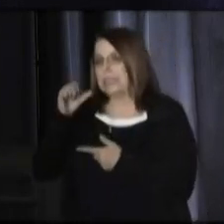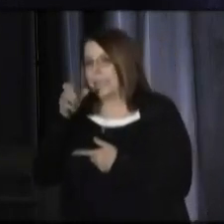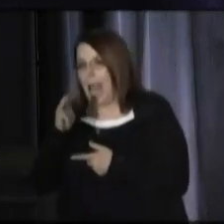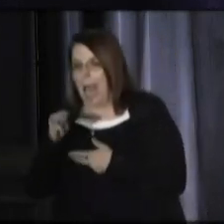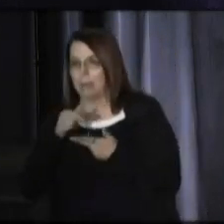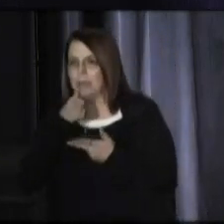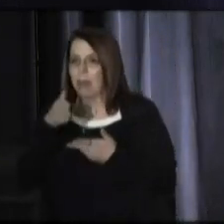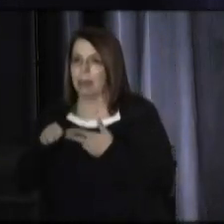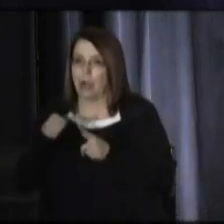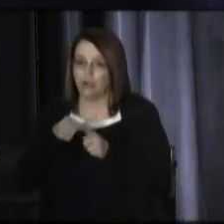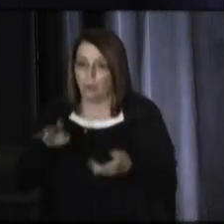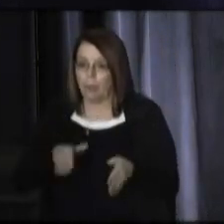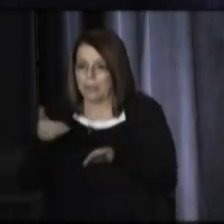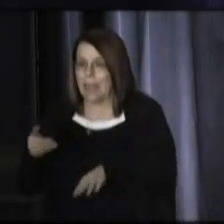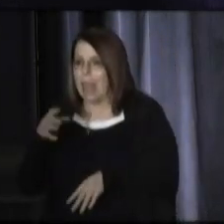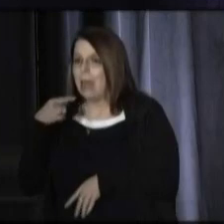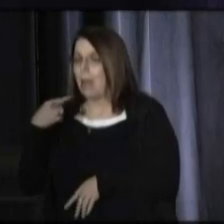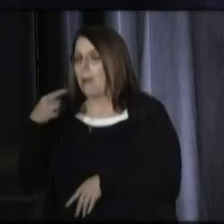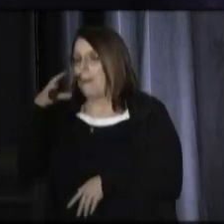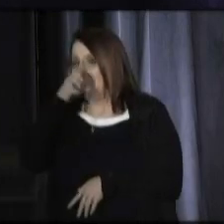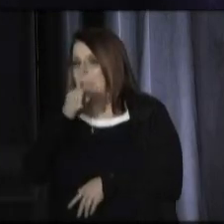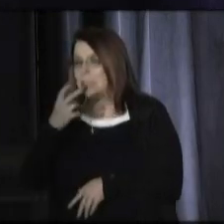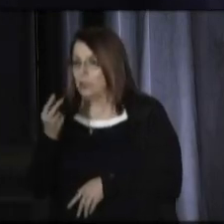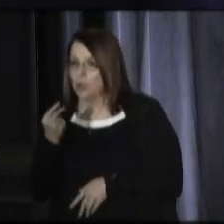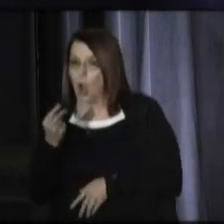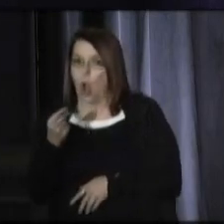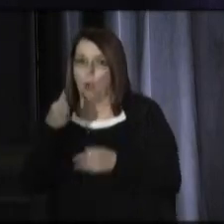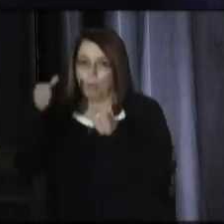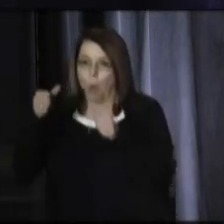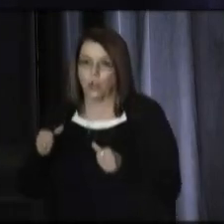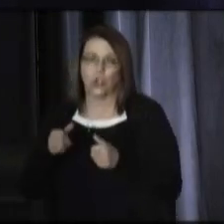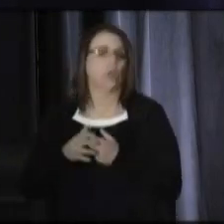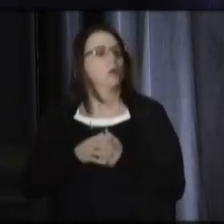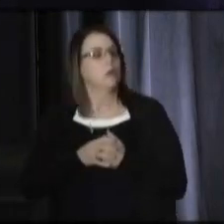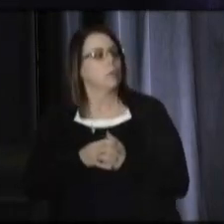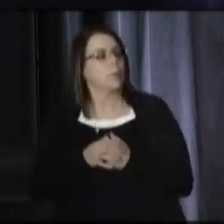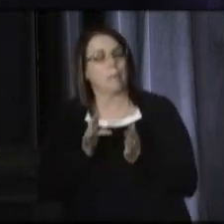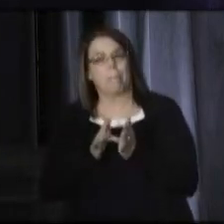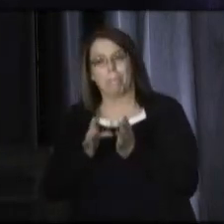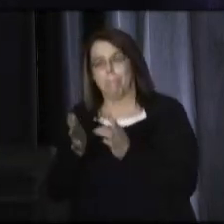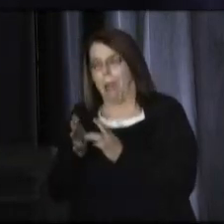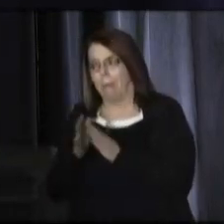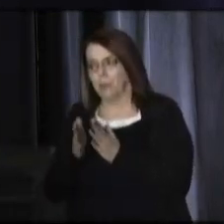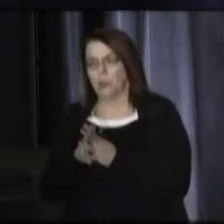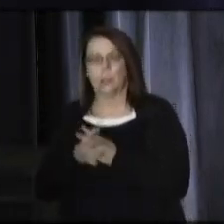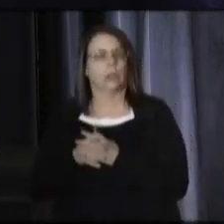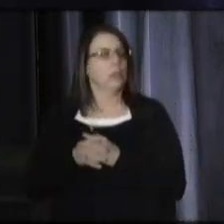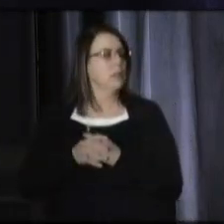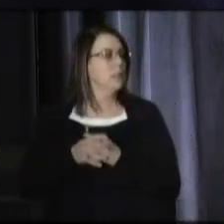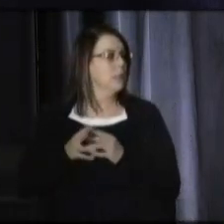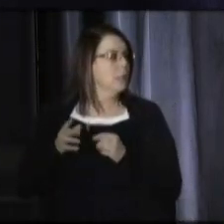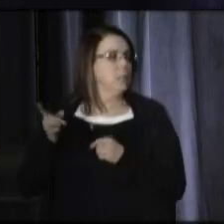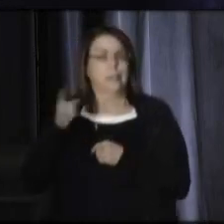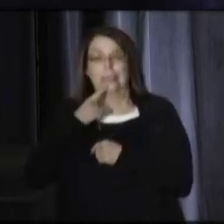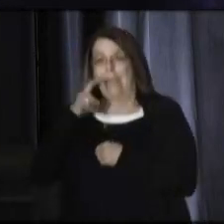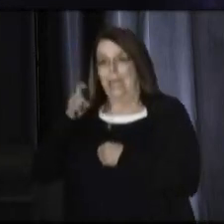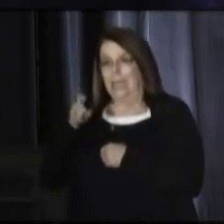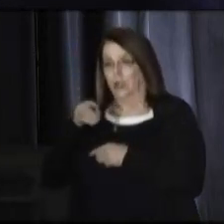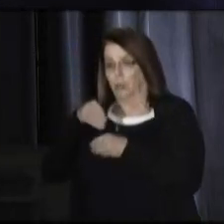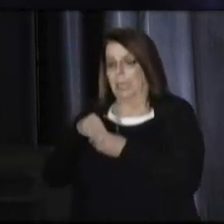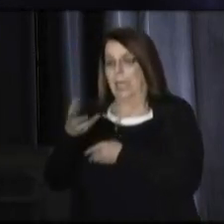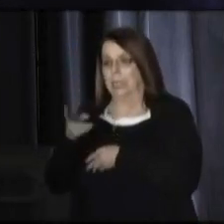asked him, but he said, shut up, we are not talking about them. They got a shiny tin mailbox. We didn't have mailboxes on this street